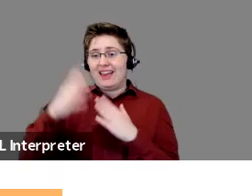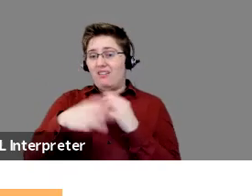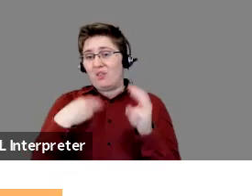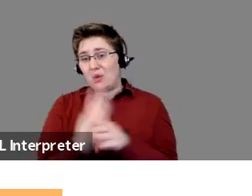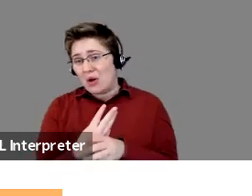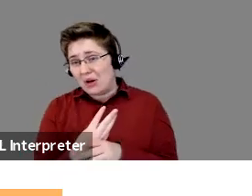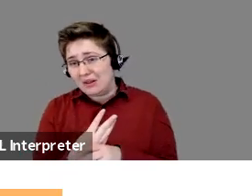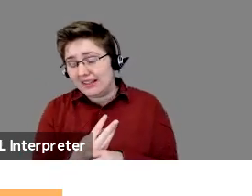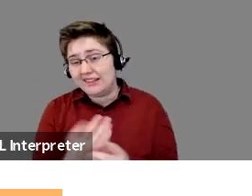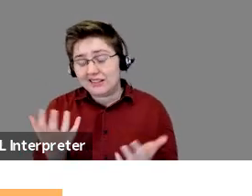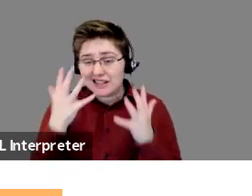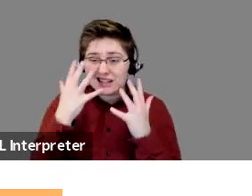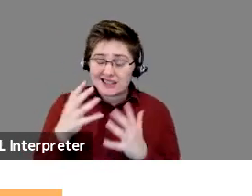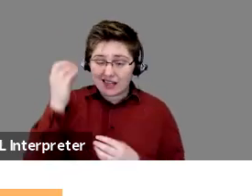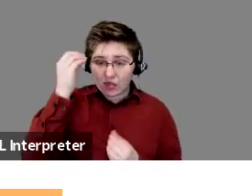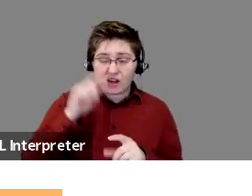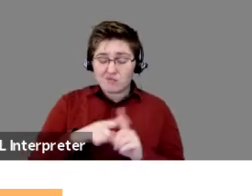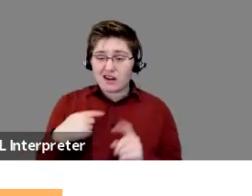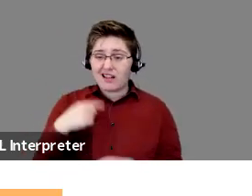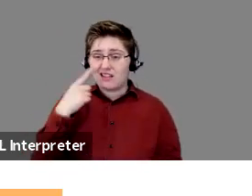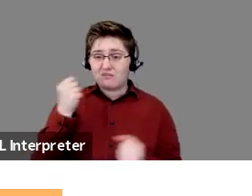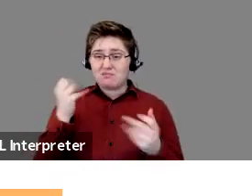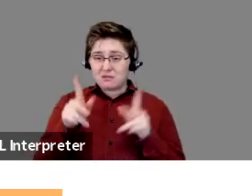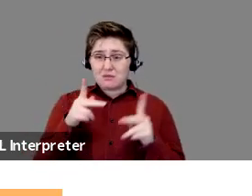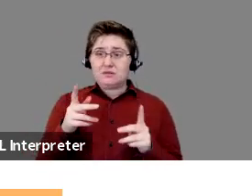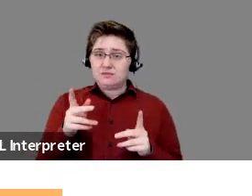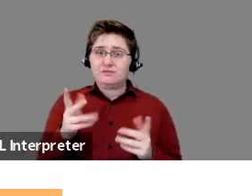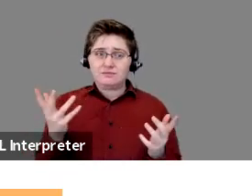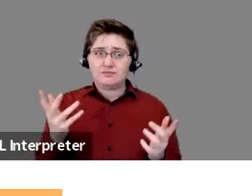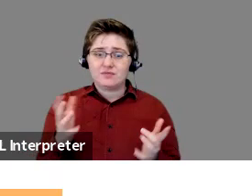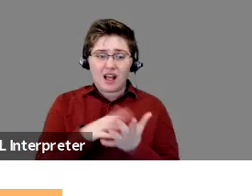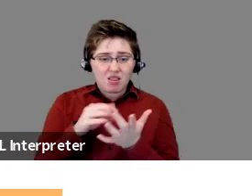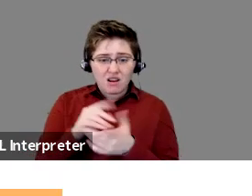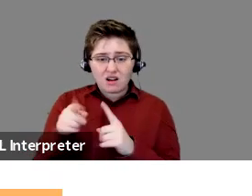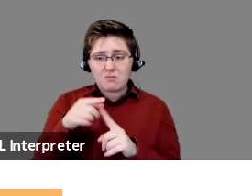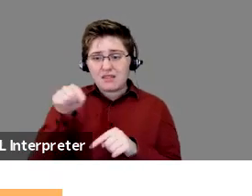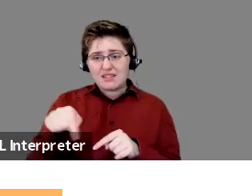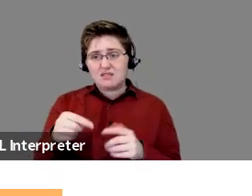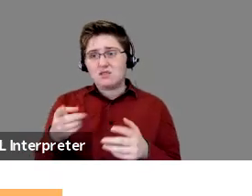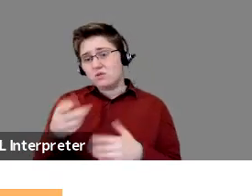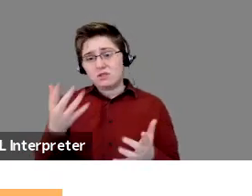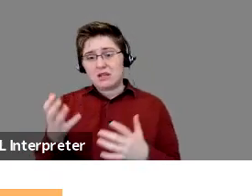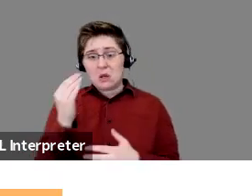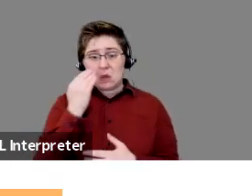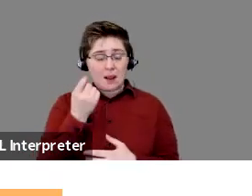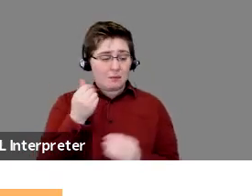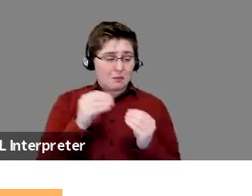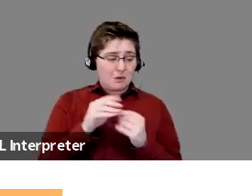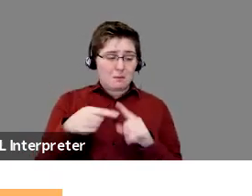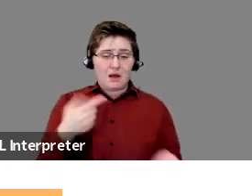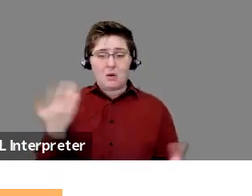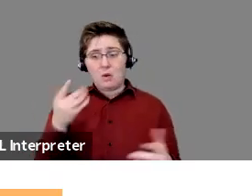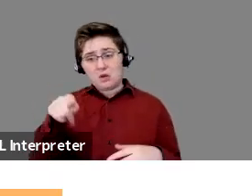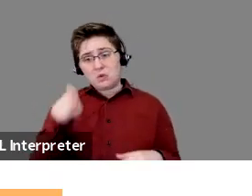thing. And it's kind of a sad thought, but I think for a lot of people, it's been a learning experience. And so you might know a little bit more about what you